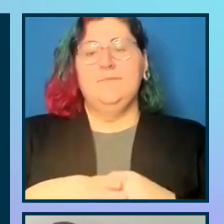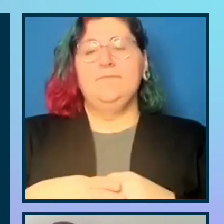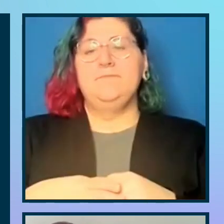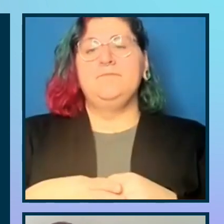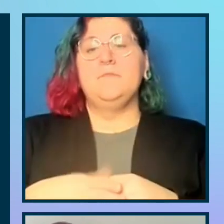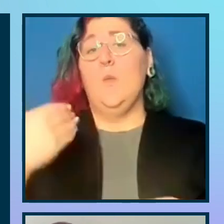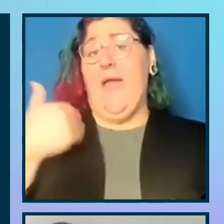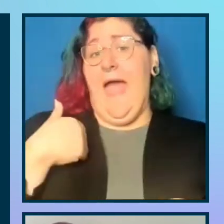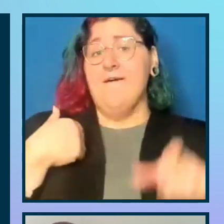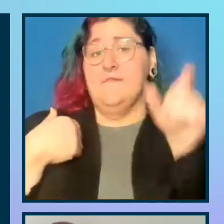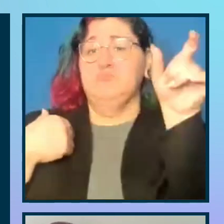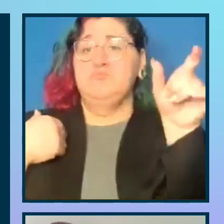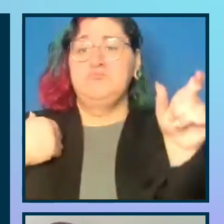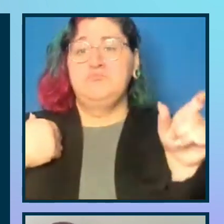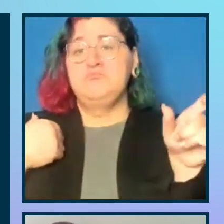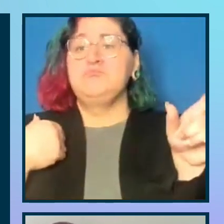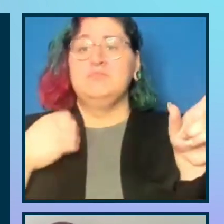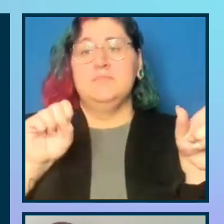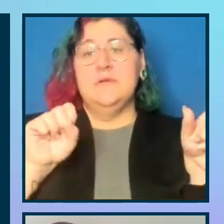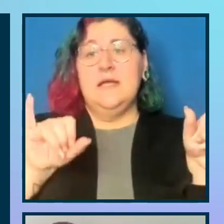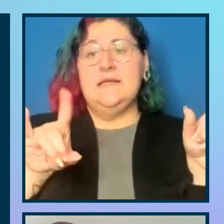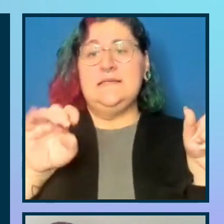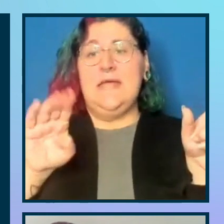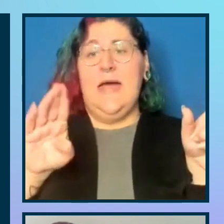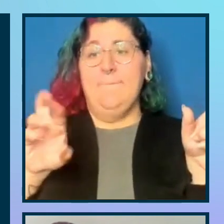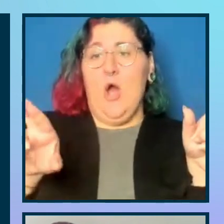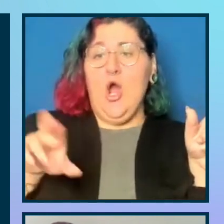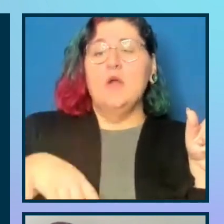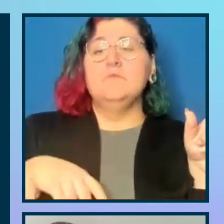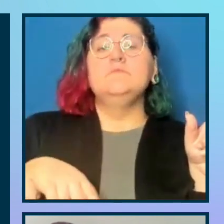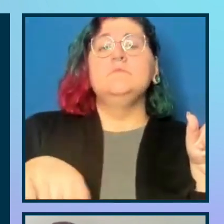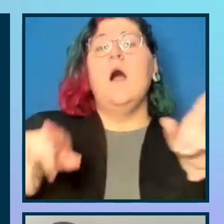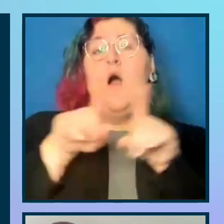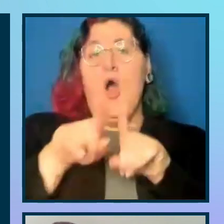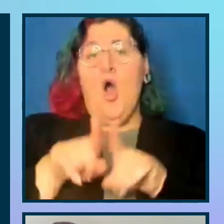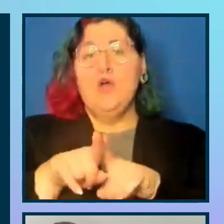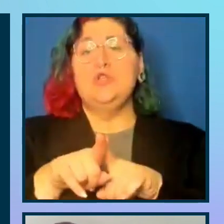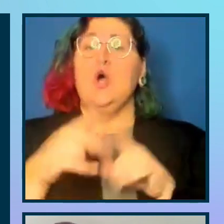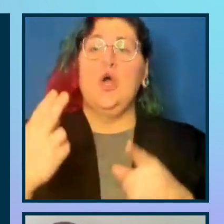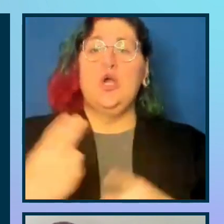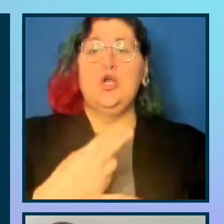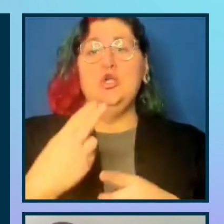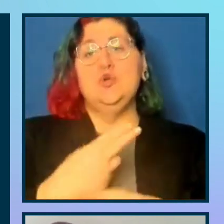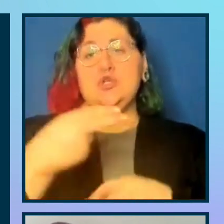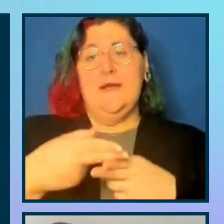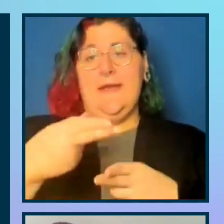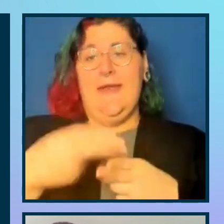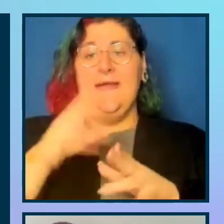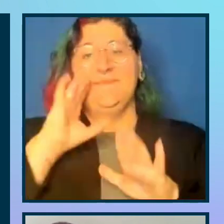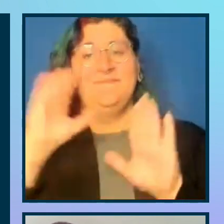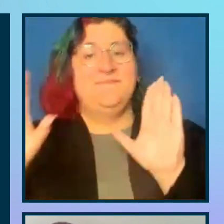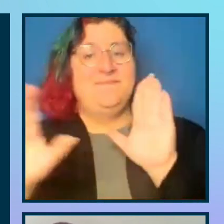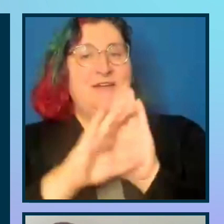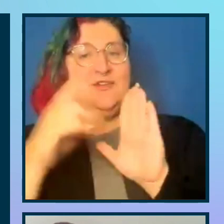sidebar, including our primary navigation landmark, as well as the username avatar for the currently logged in user. With the main